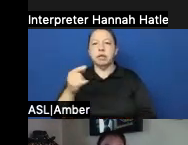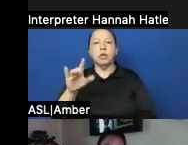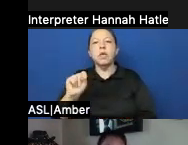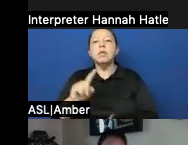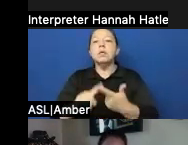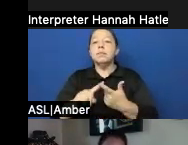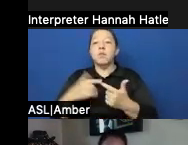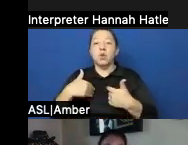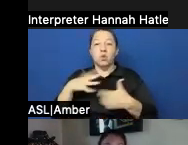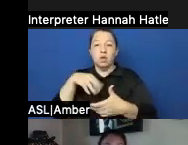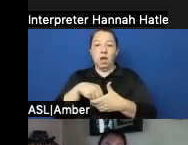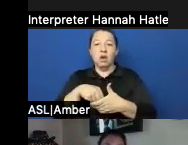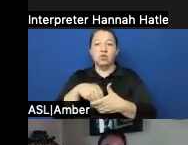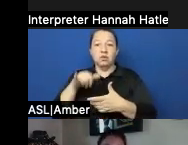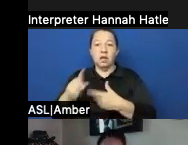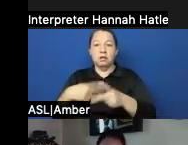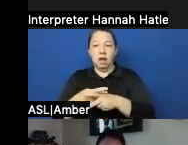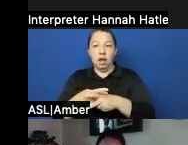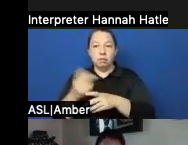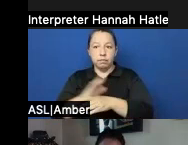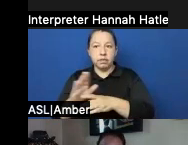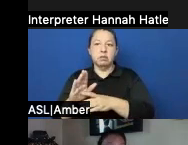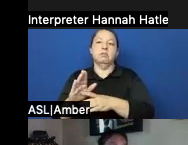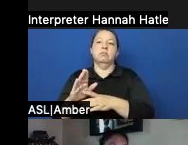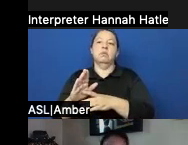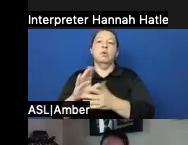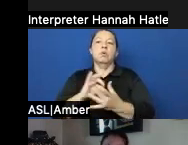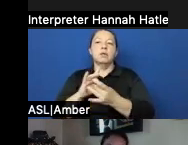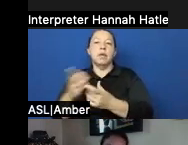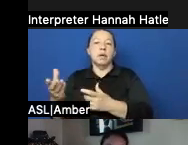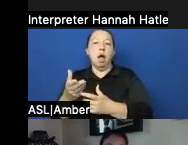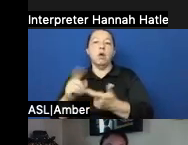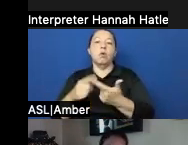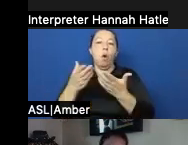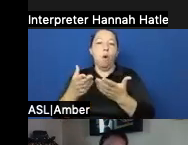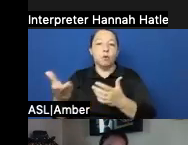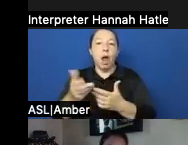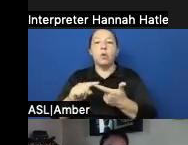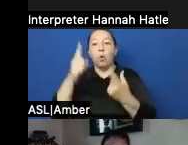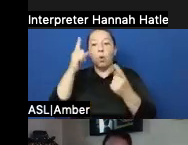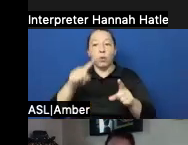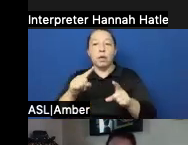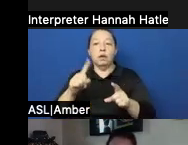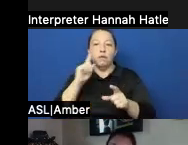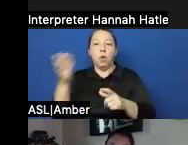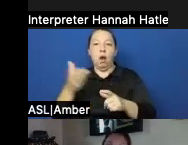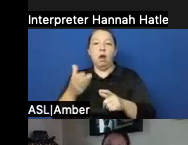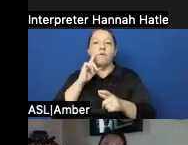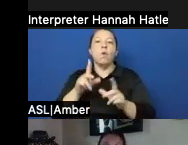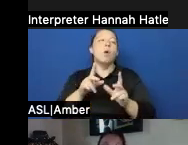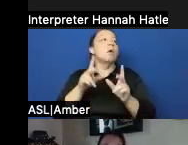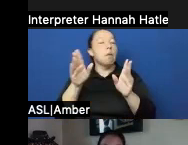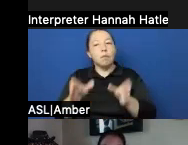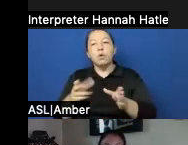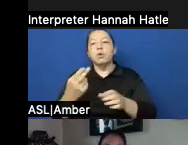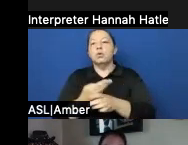another individual to engage in sexual contact, they cannot be charged for a crime for that act. But we know who needs